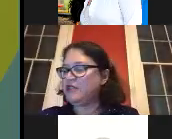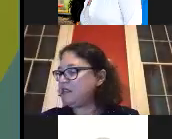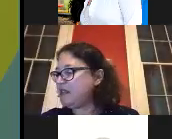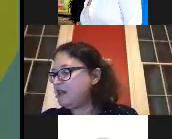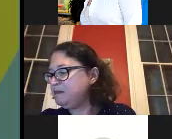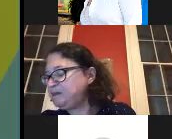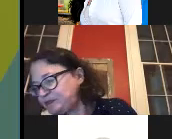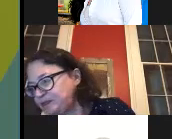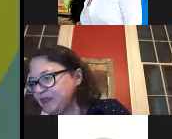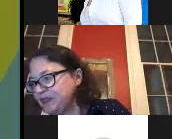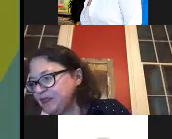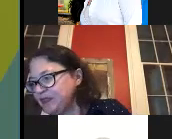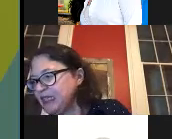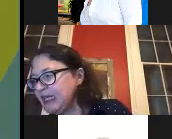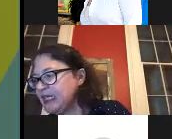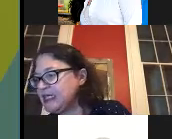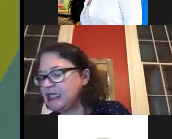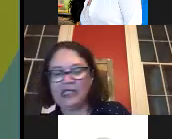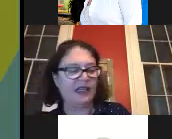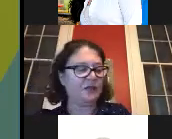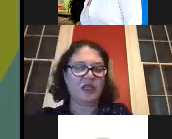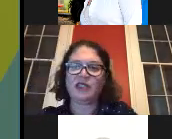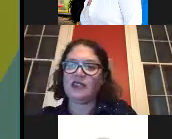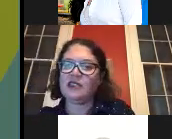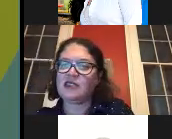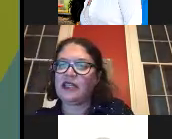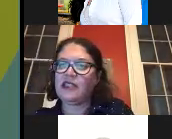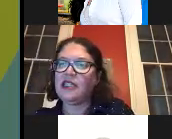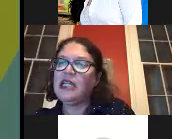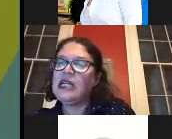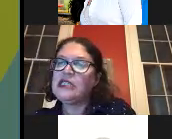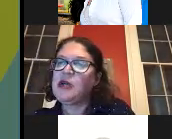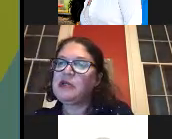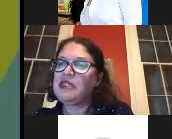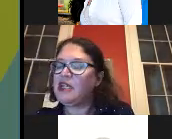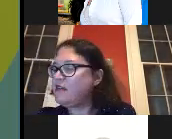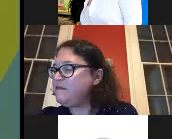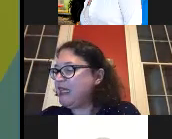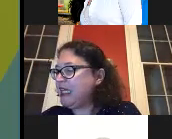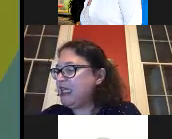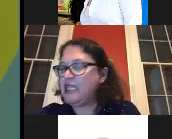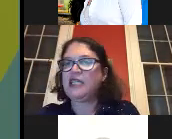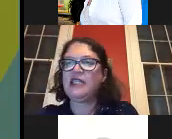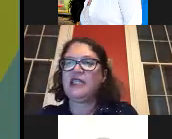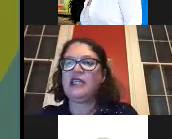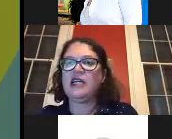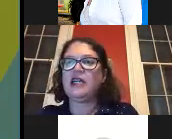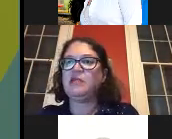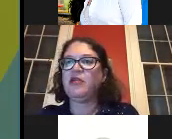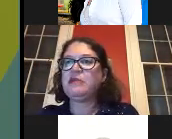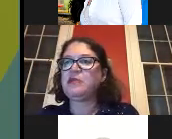Susan Meyers, and I am with the state Department of Medicaid in